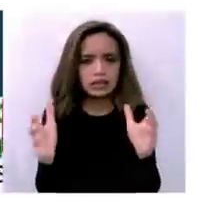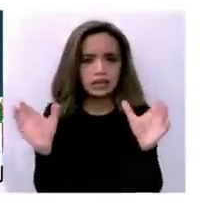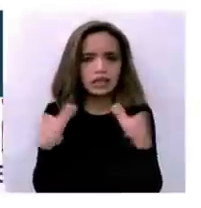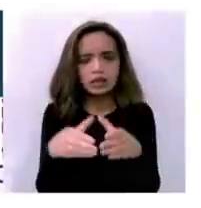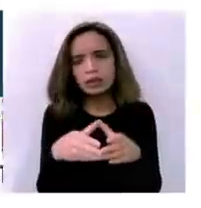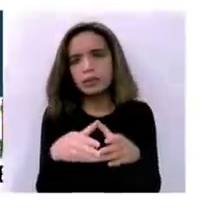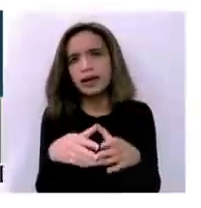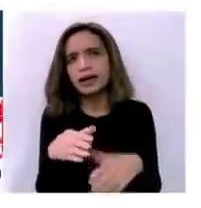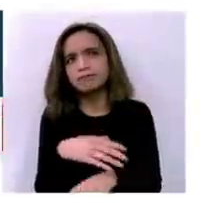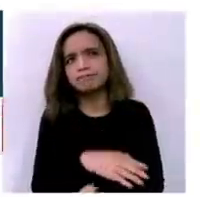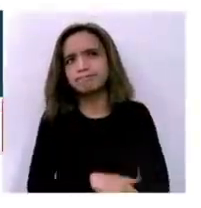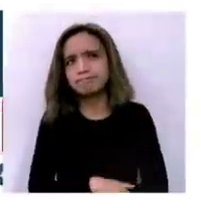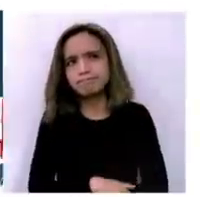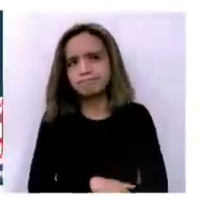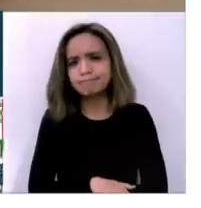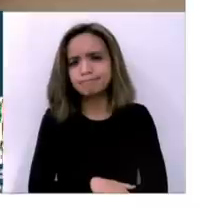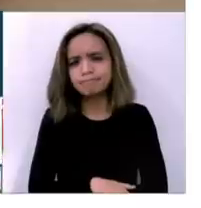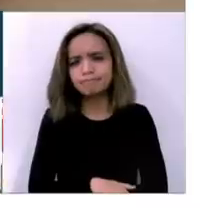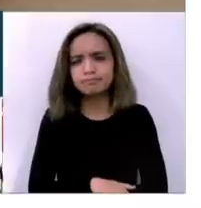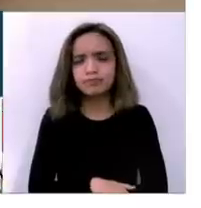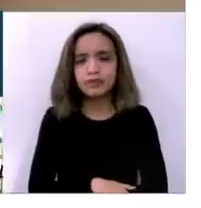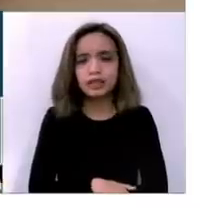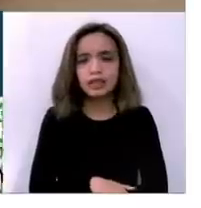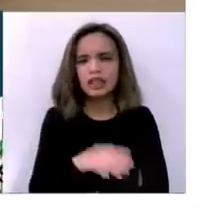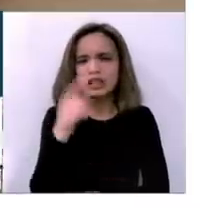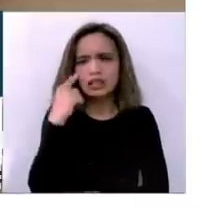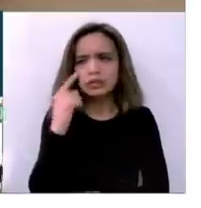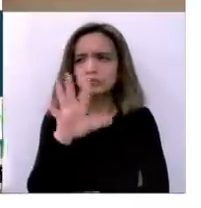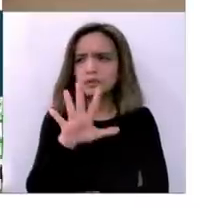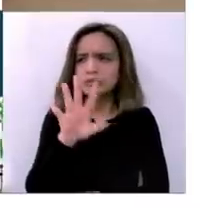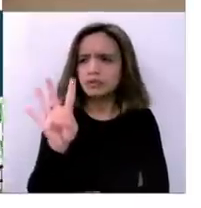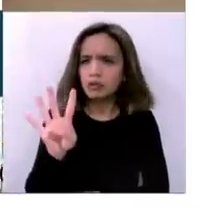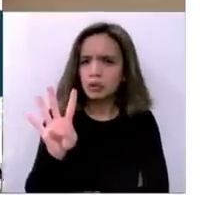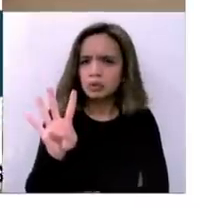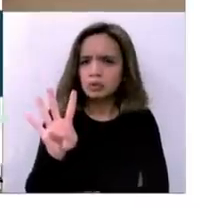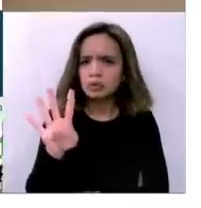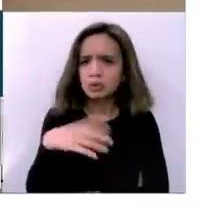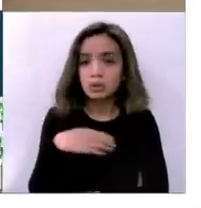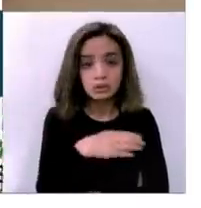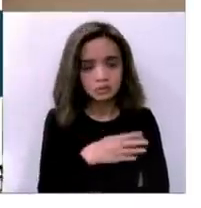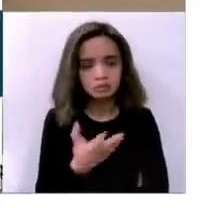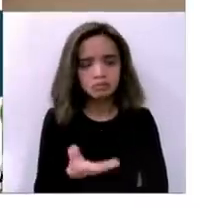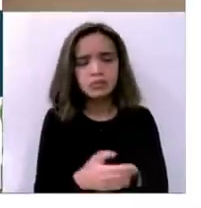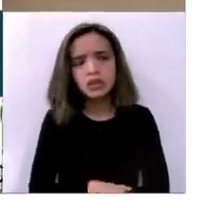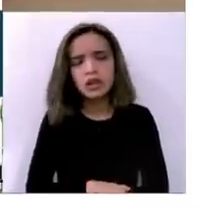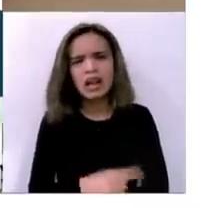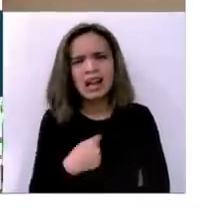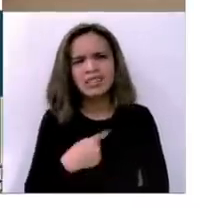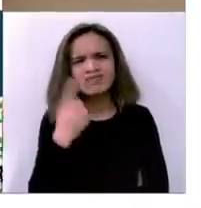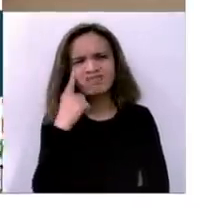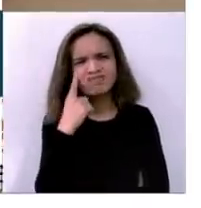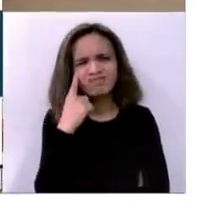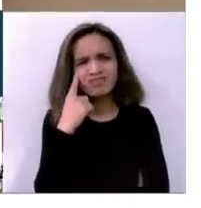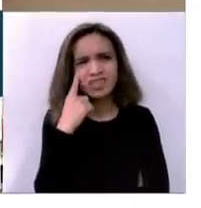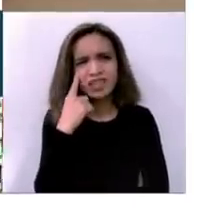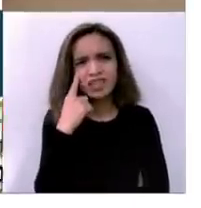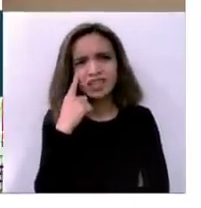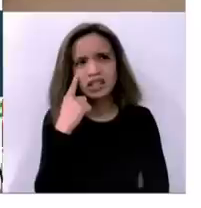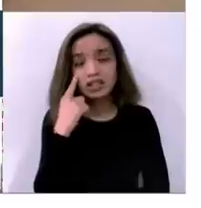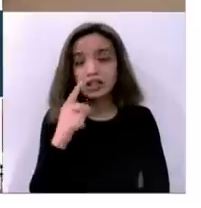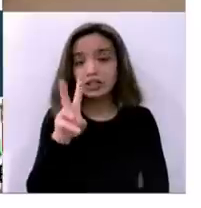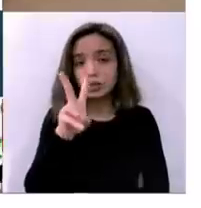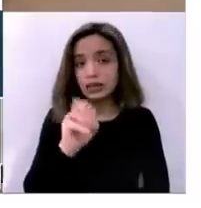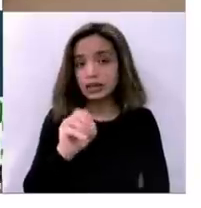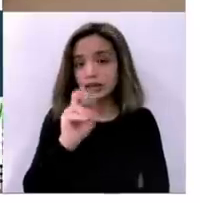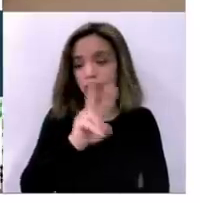have 54 congressmen and congresswomen also. So I think for the